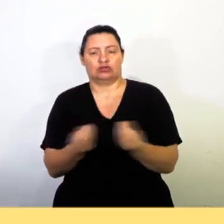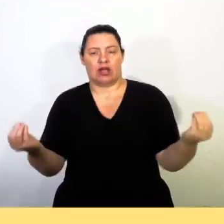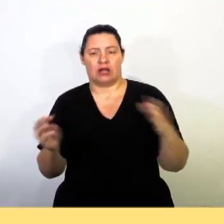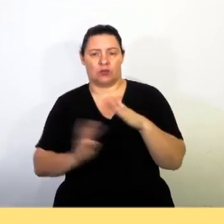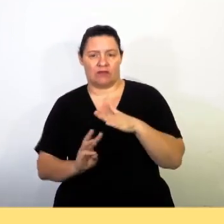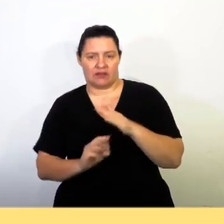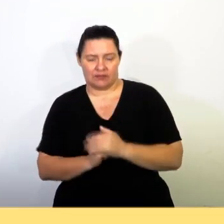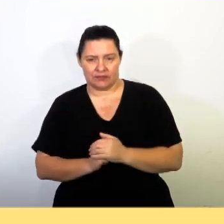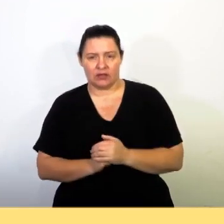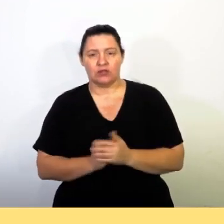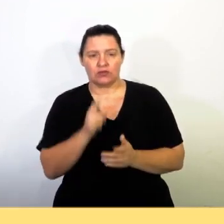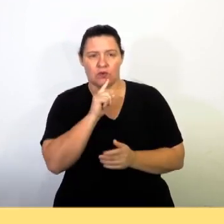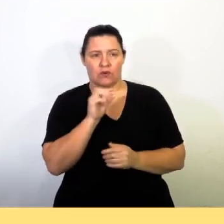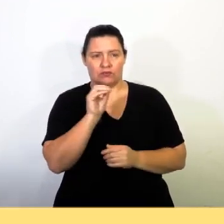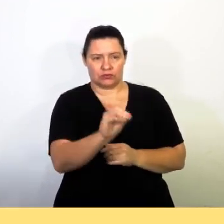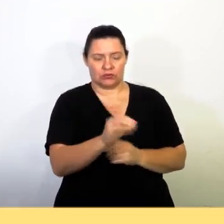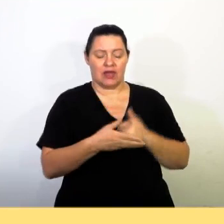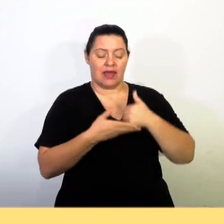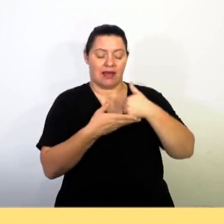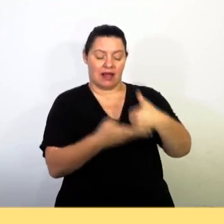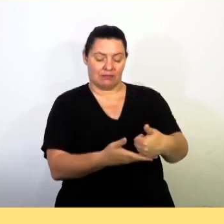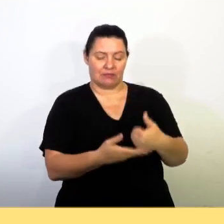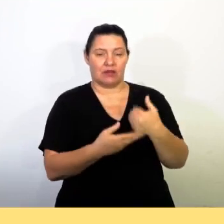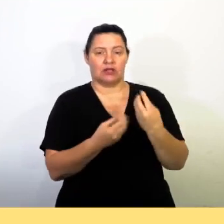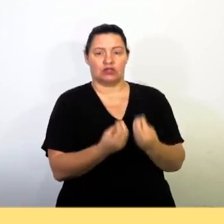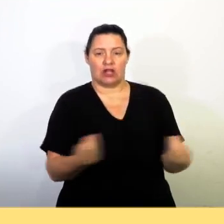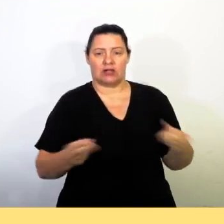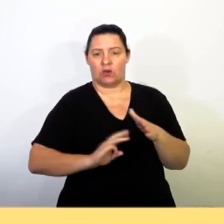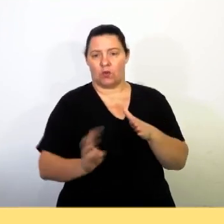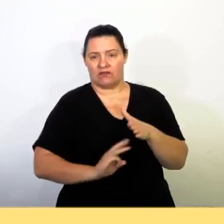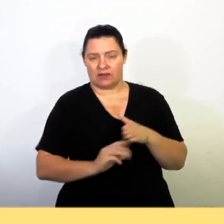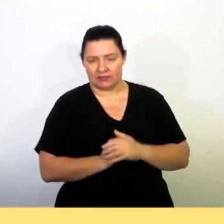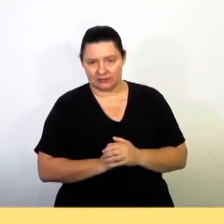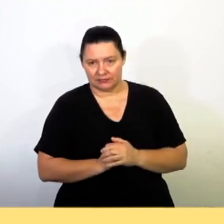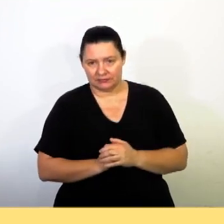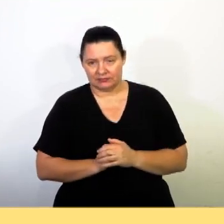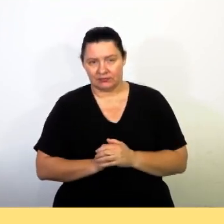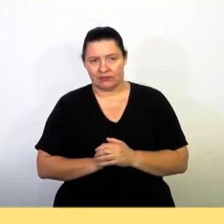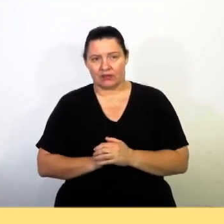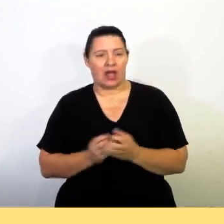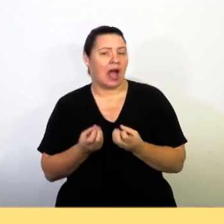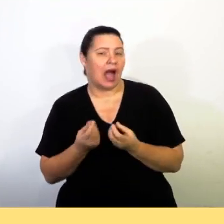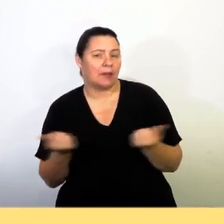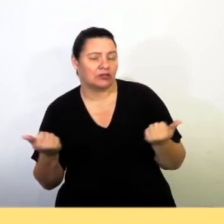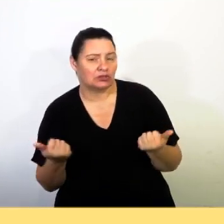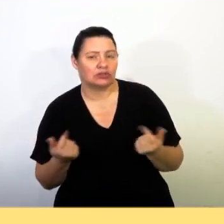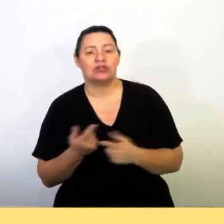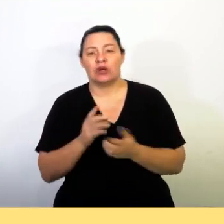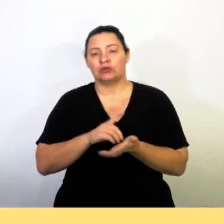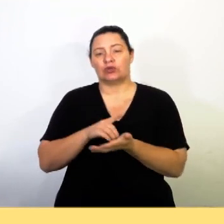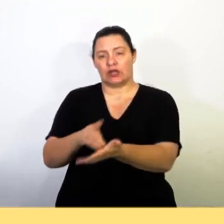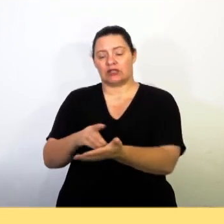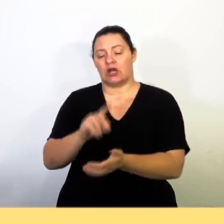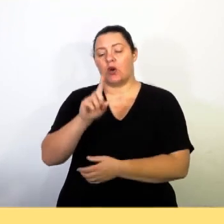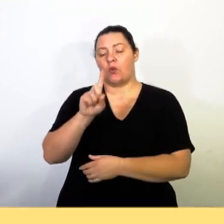I come here, it's going to be help child welfare. Help child welfare. How much did we